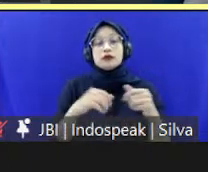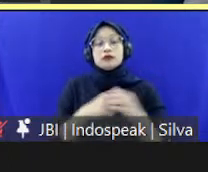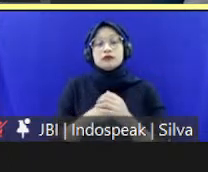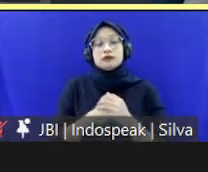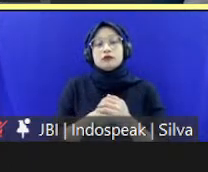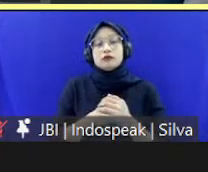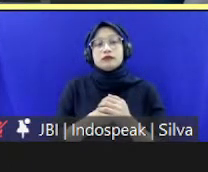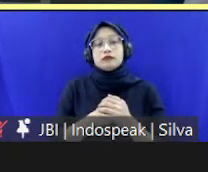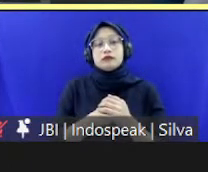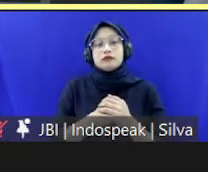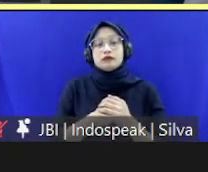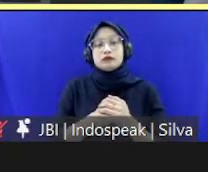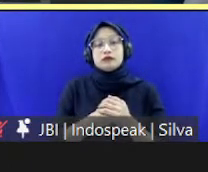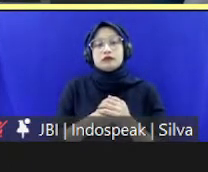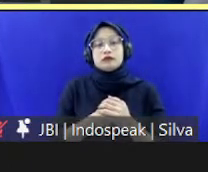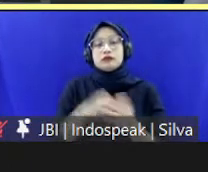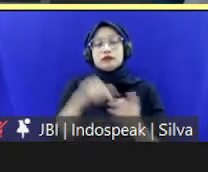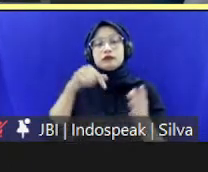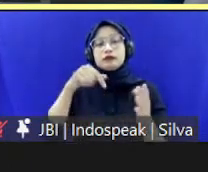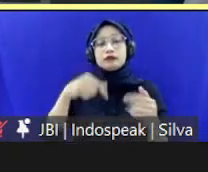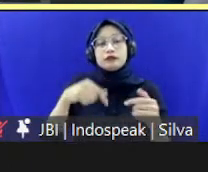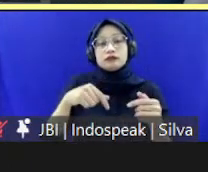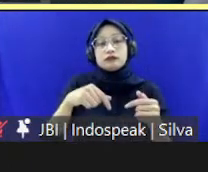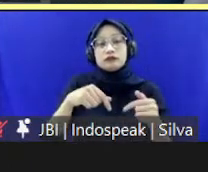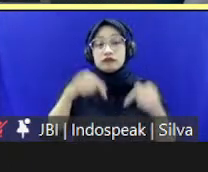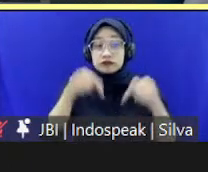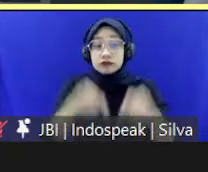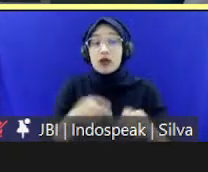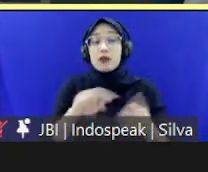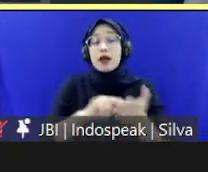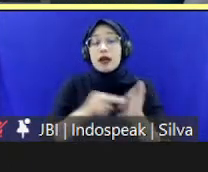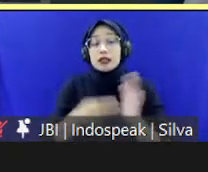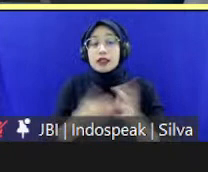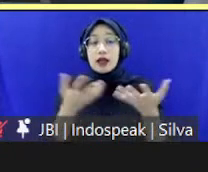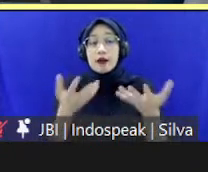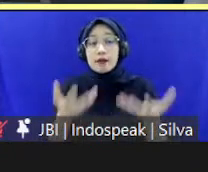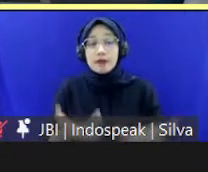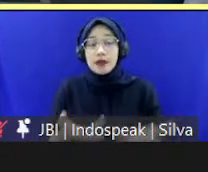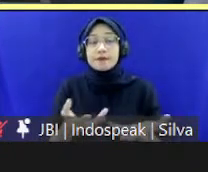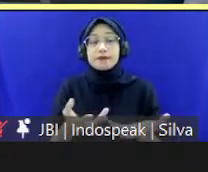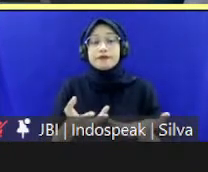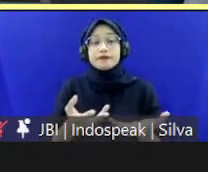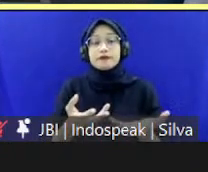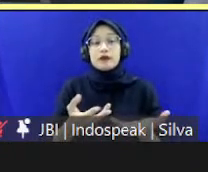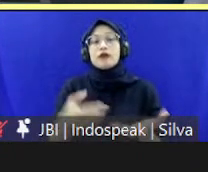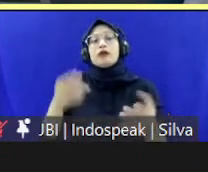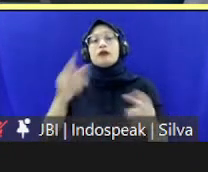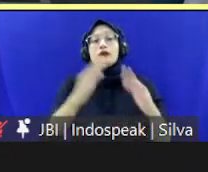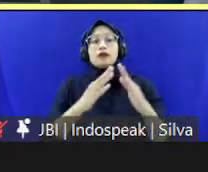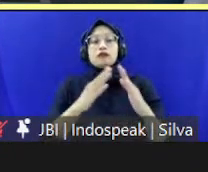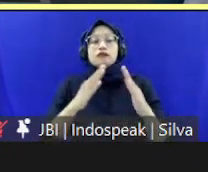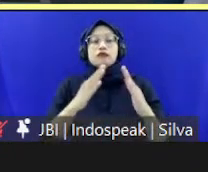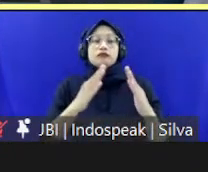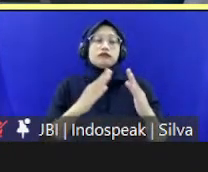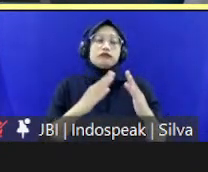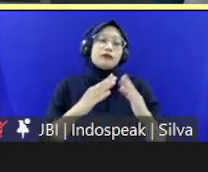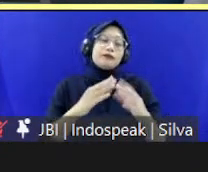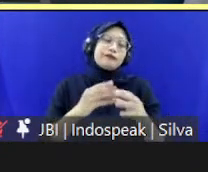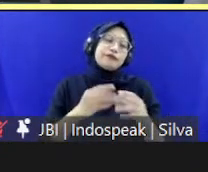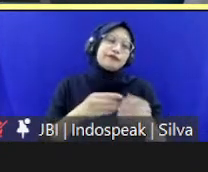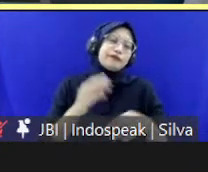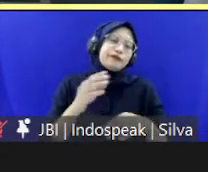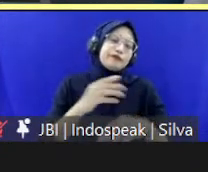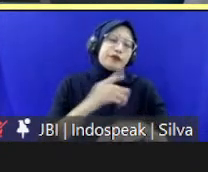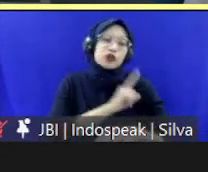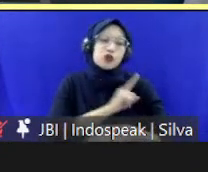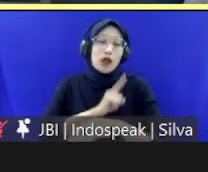invite the private sector and do the business in the major cities or in the highly populated